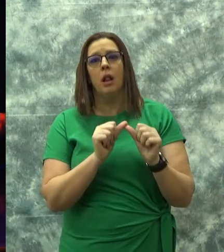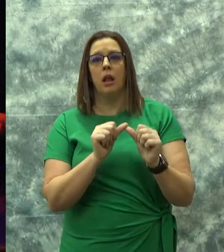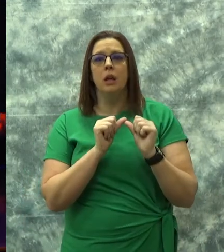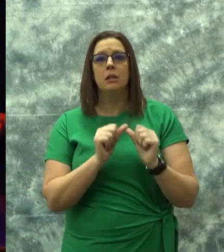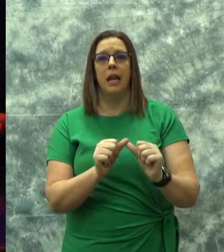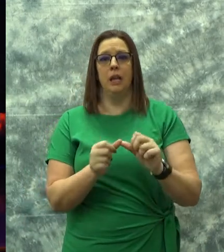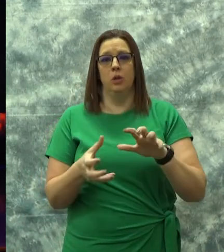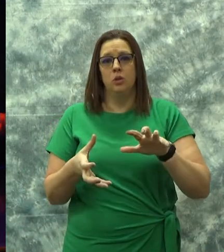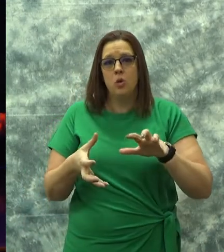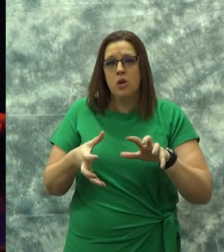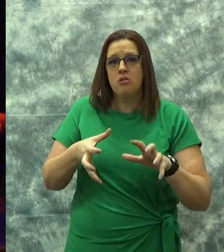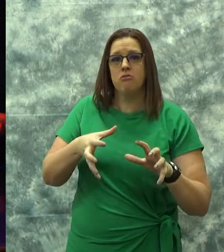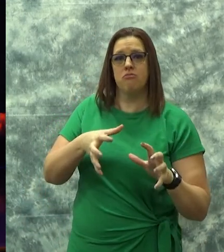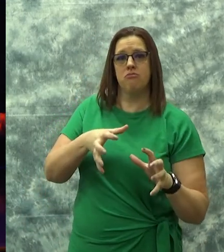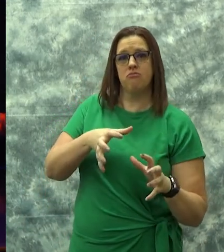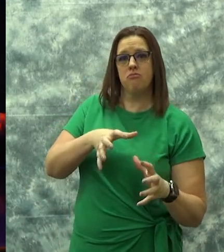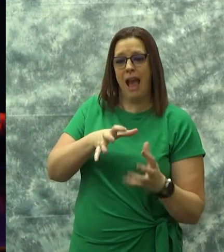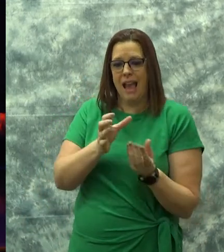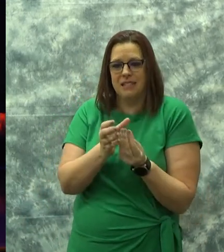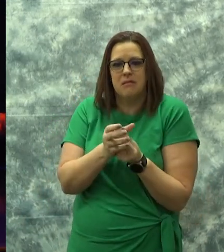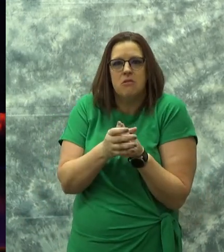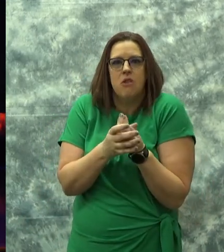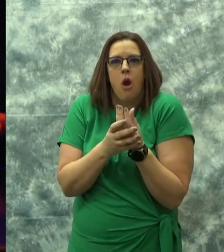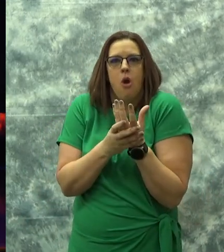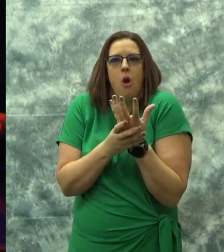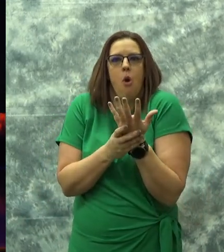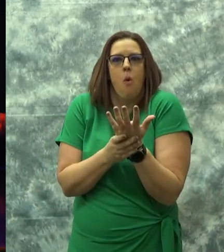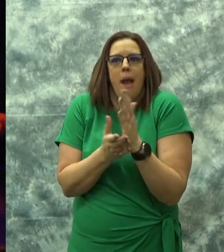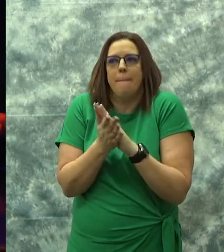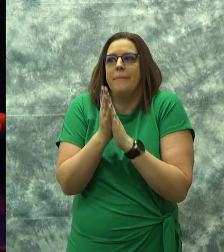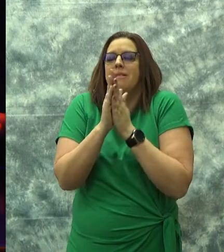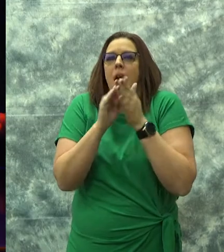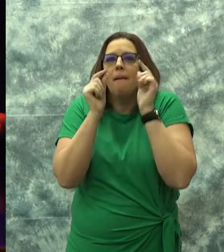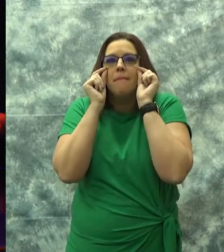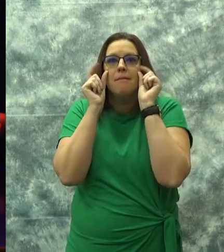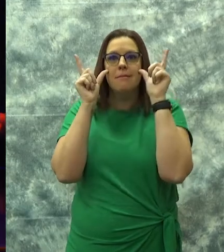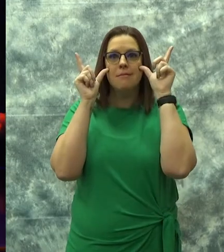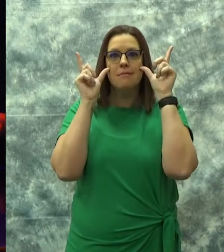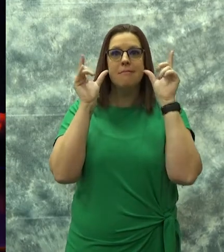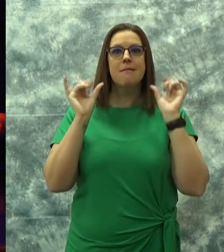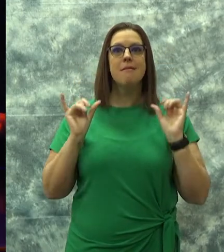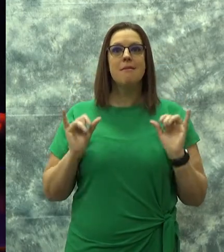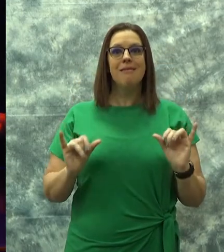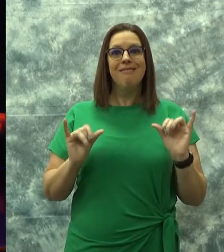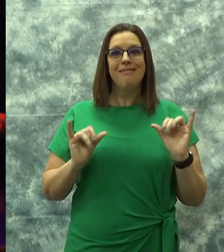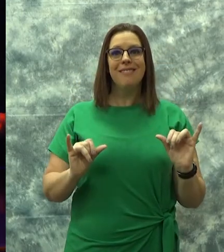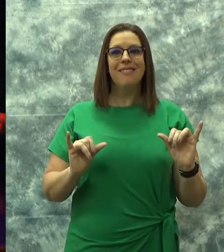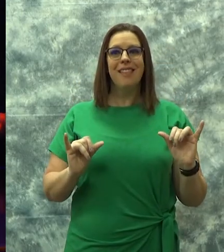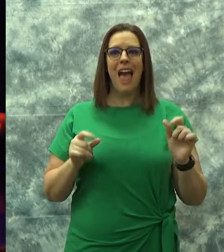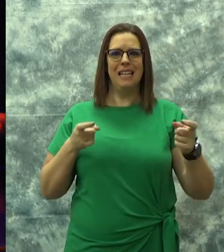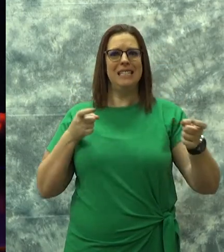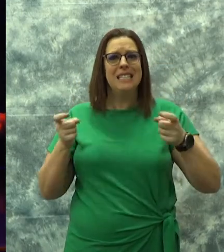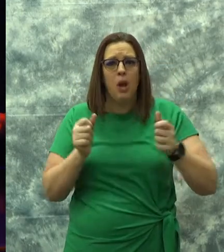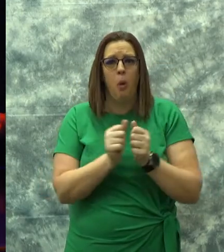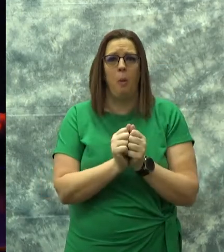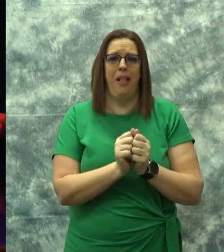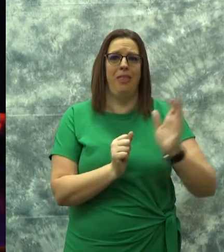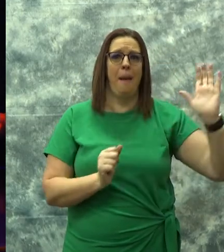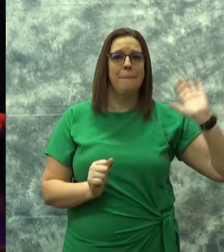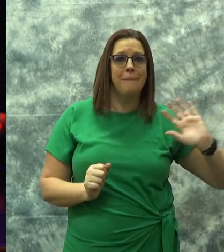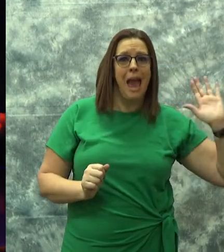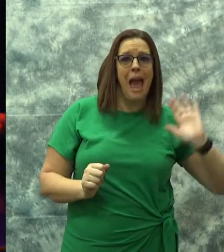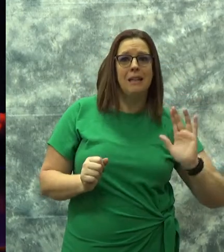grow and evolve and deepen and expand and become enlightened and deal with the